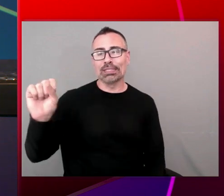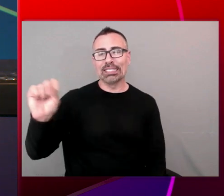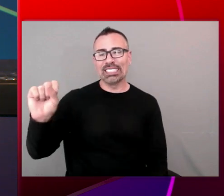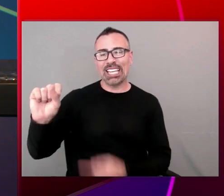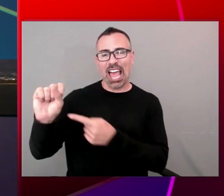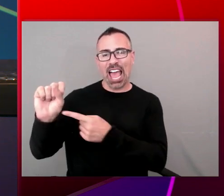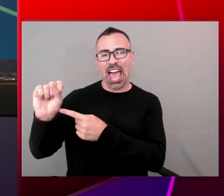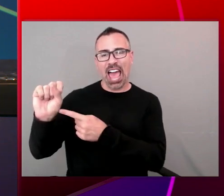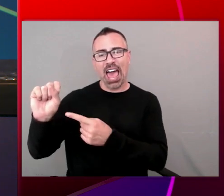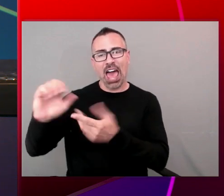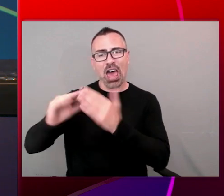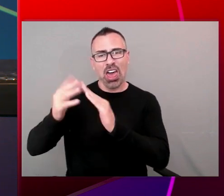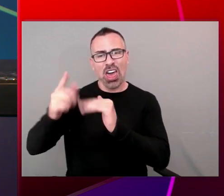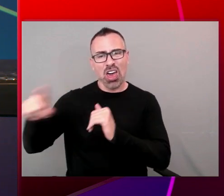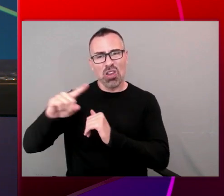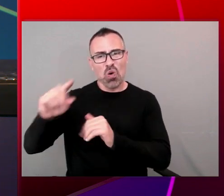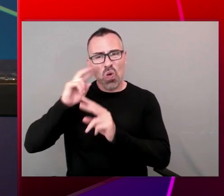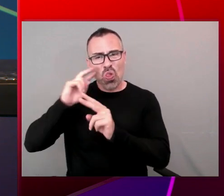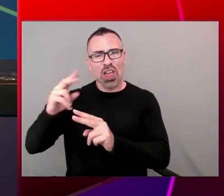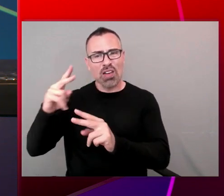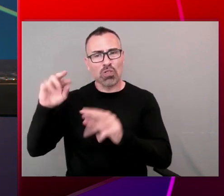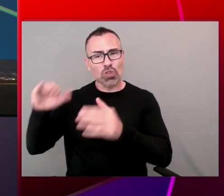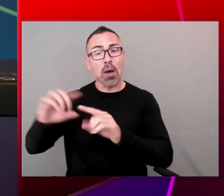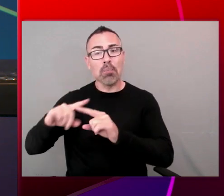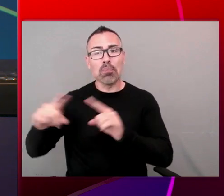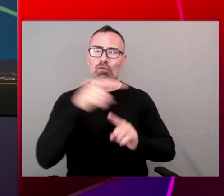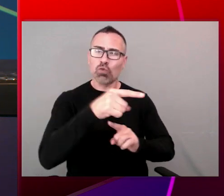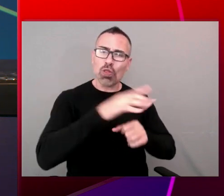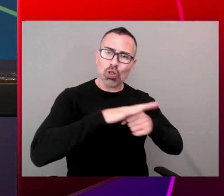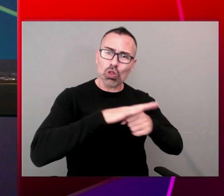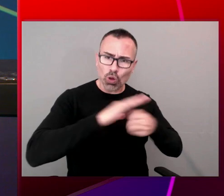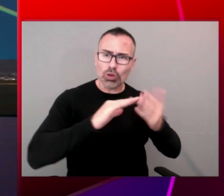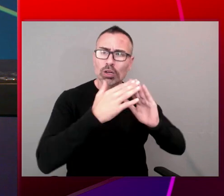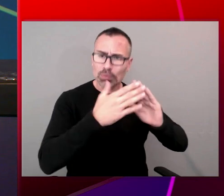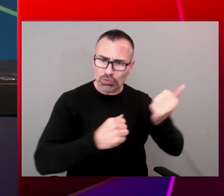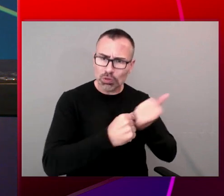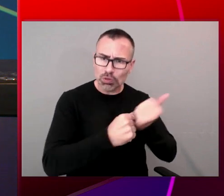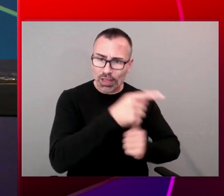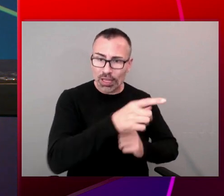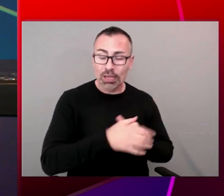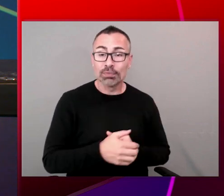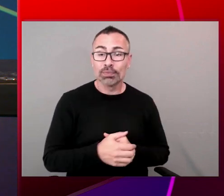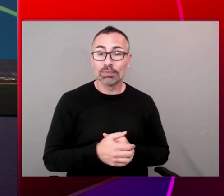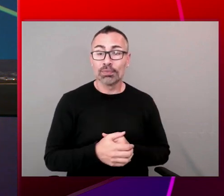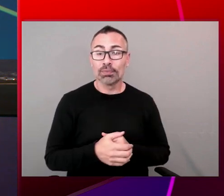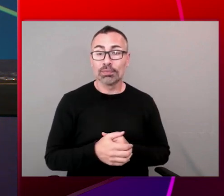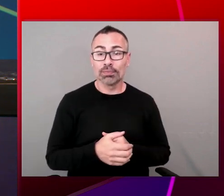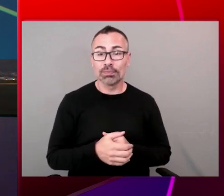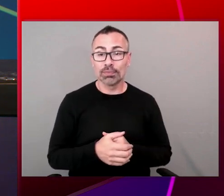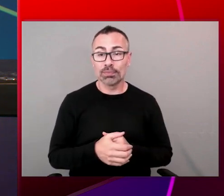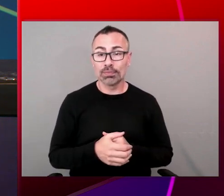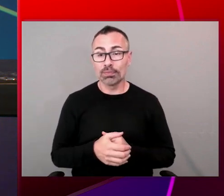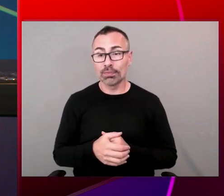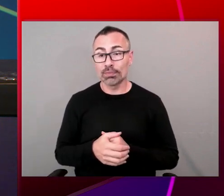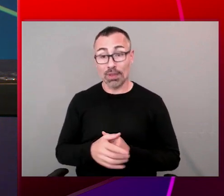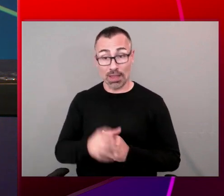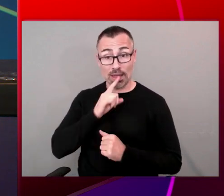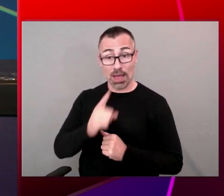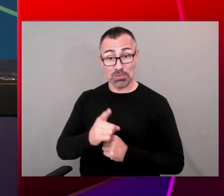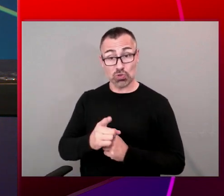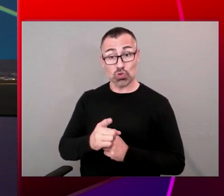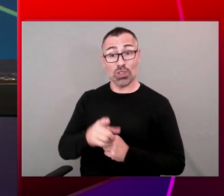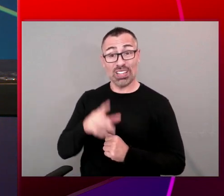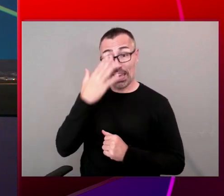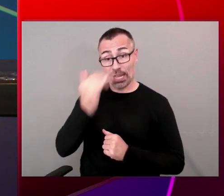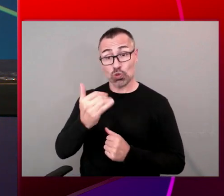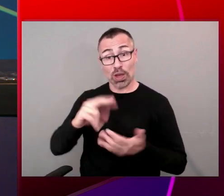local community and what they need there. Absolutely. I mean, that's what's going to be meaningful. And we're trying to tailor that in a couple different